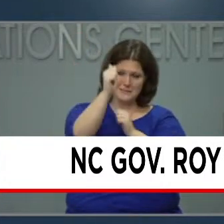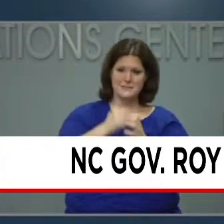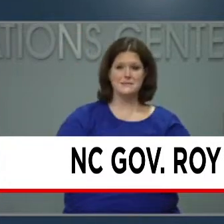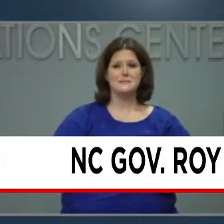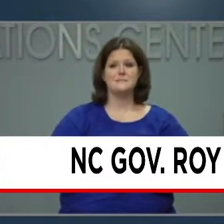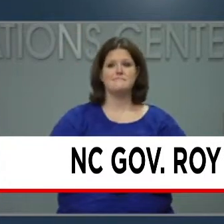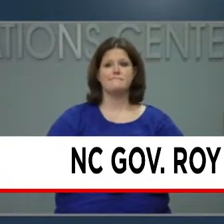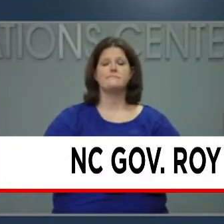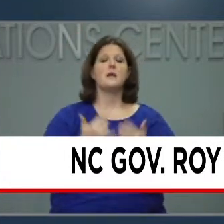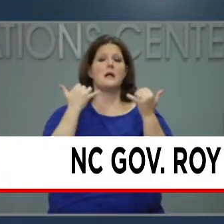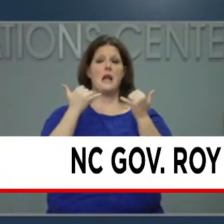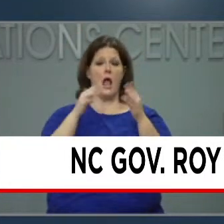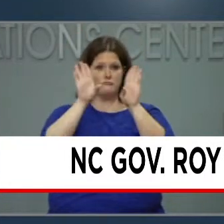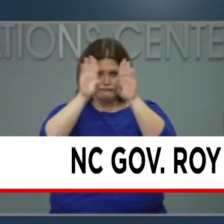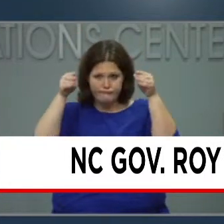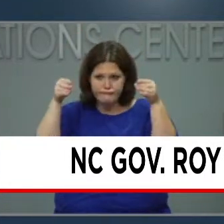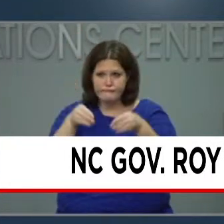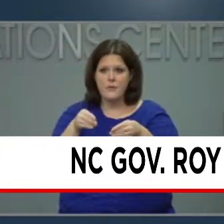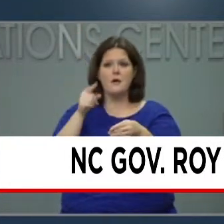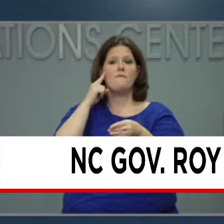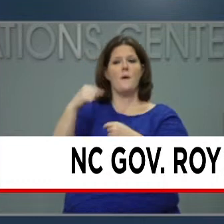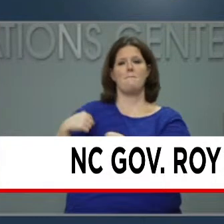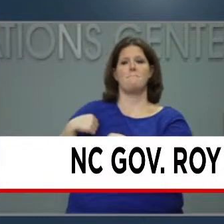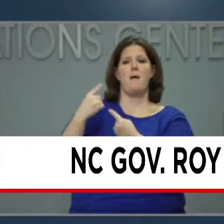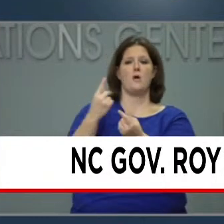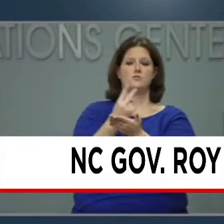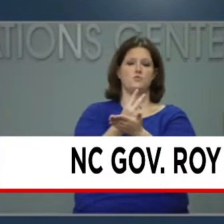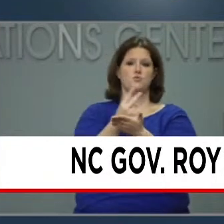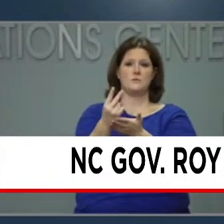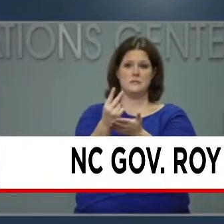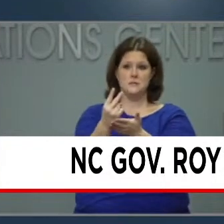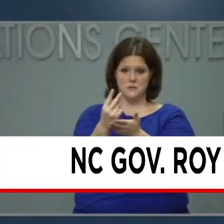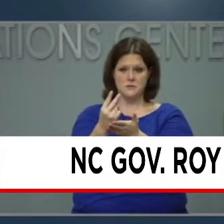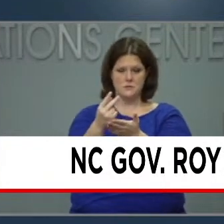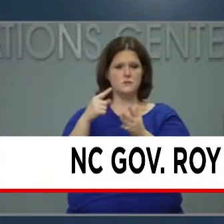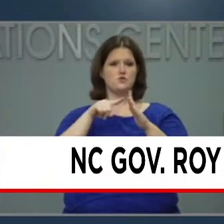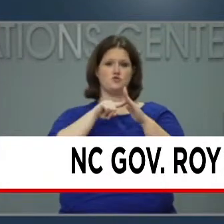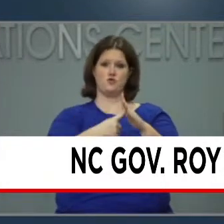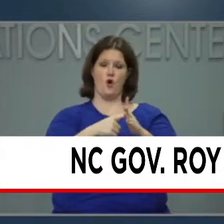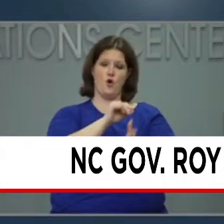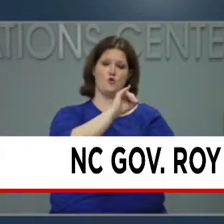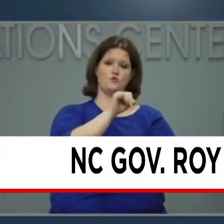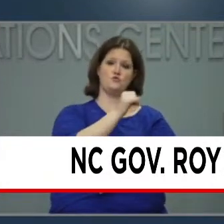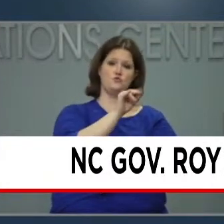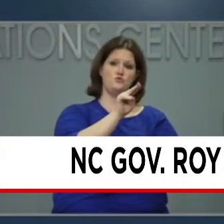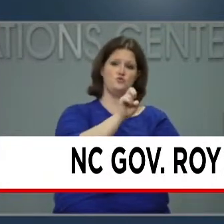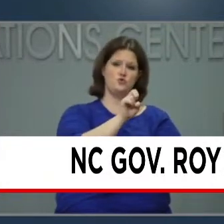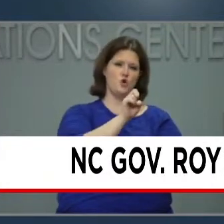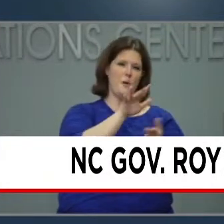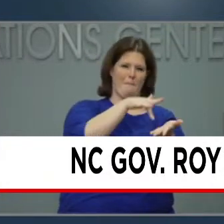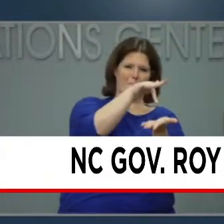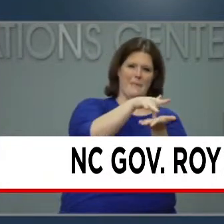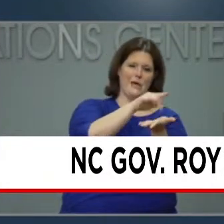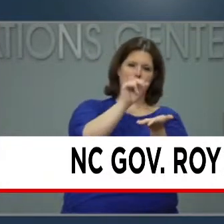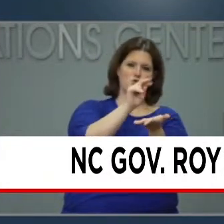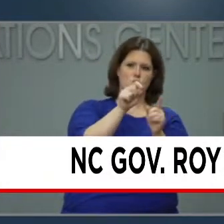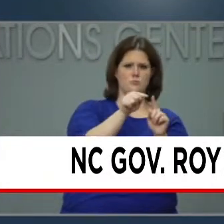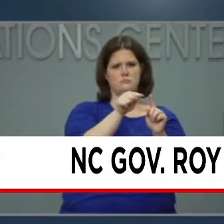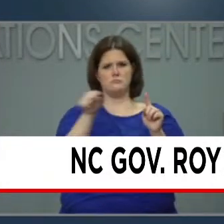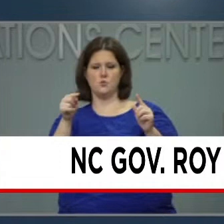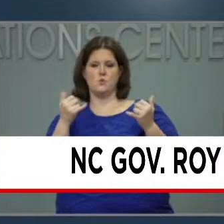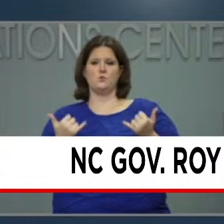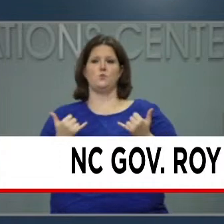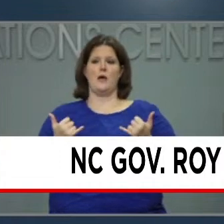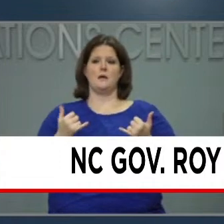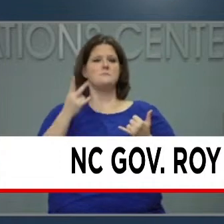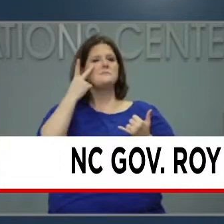cases. On this graph, we're looking at cases from the middle of June through today. And you can see, following that yellow line, that our